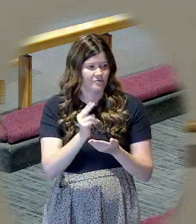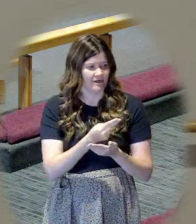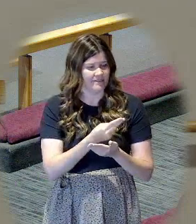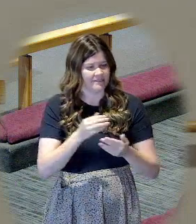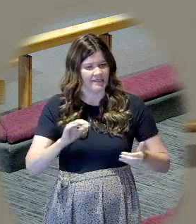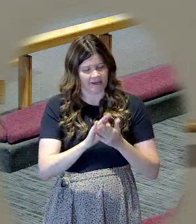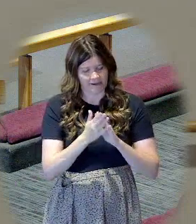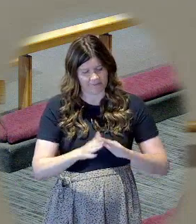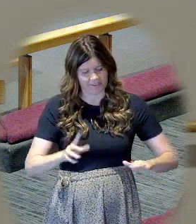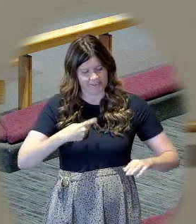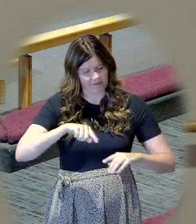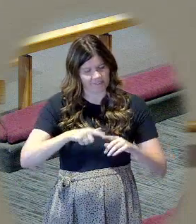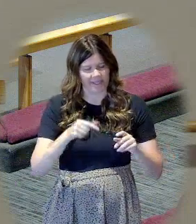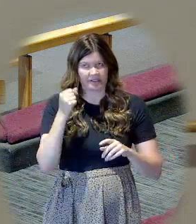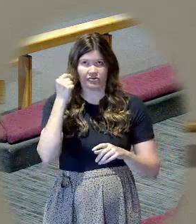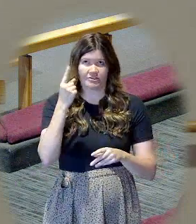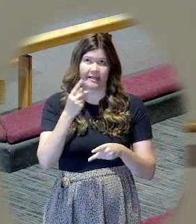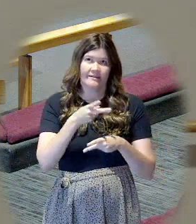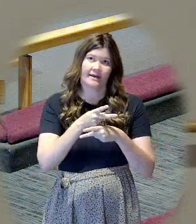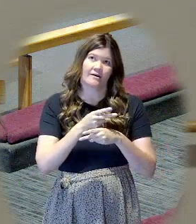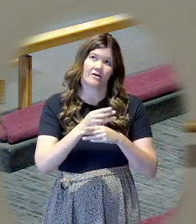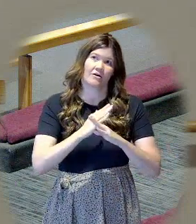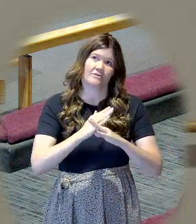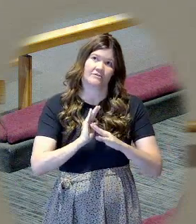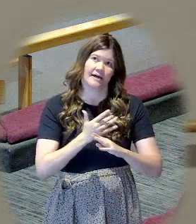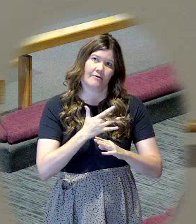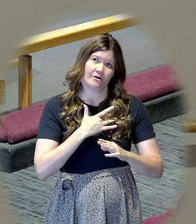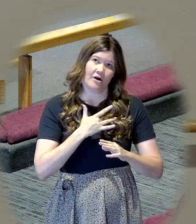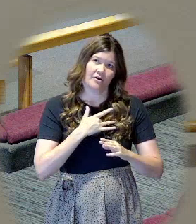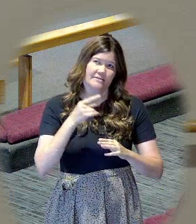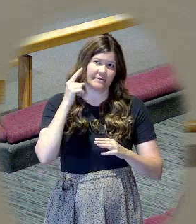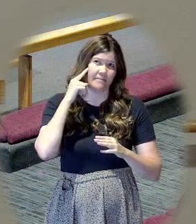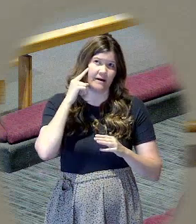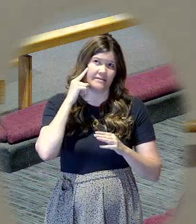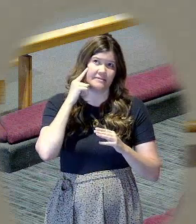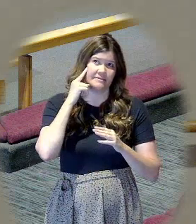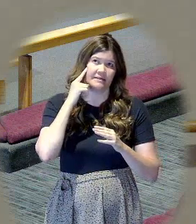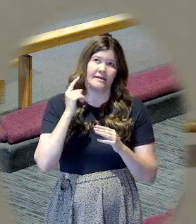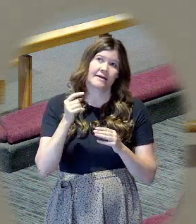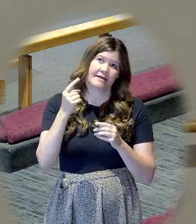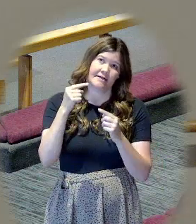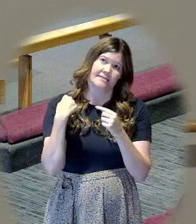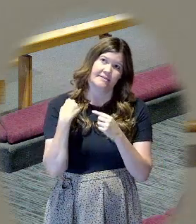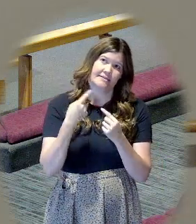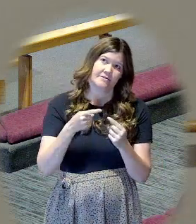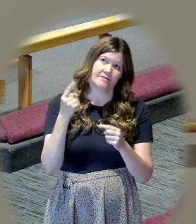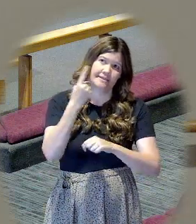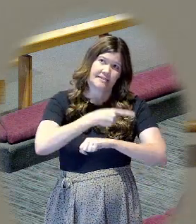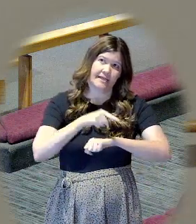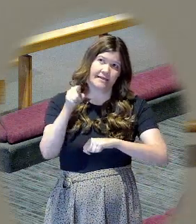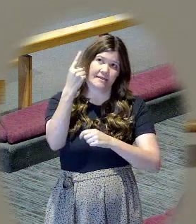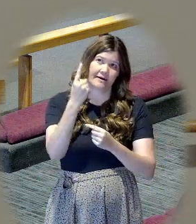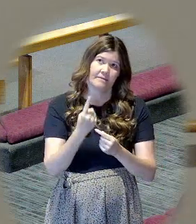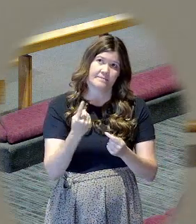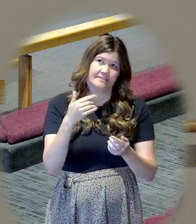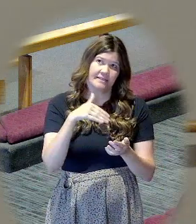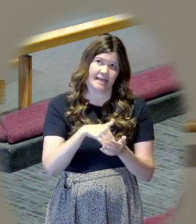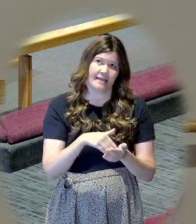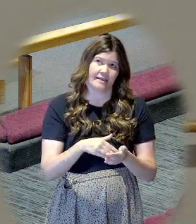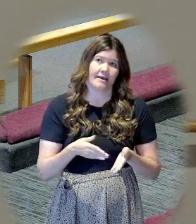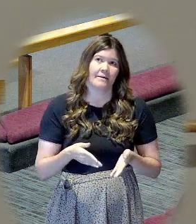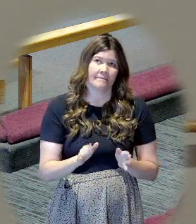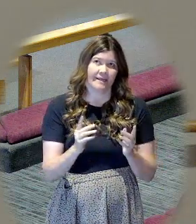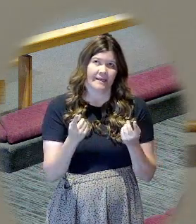passes human understanding, that guards our hearts and our minds in Him until the day of His return. May God grant it.